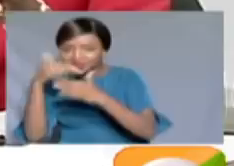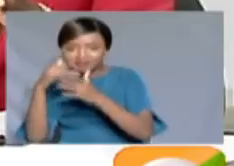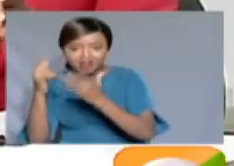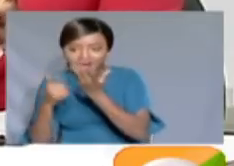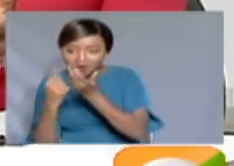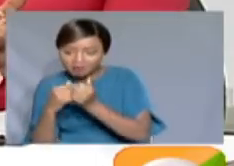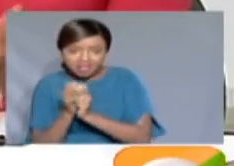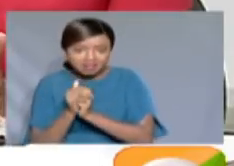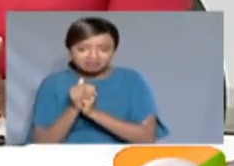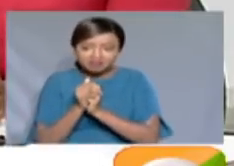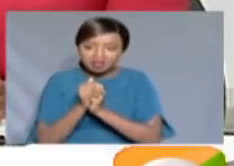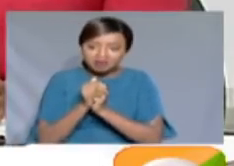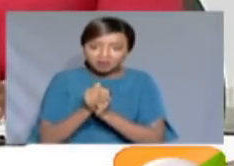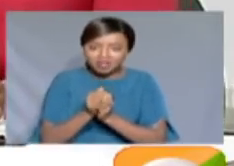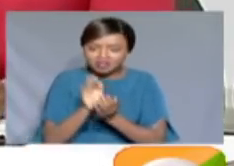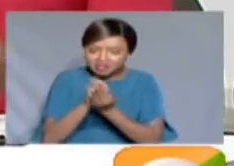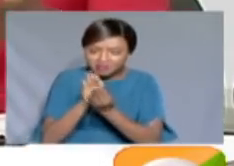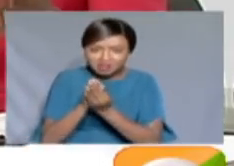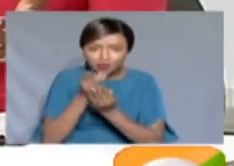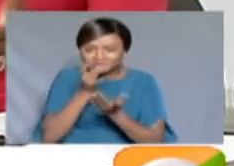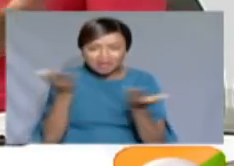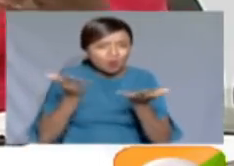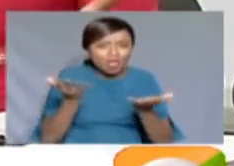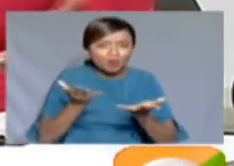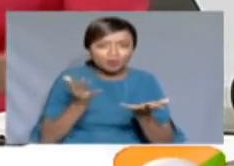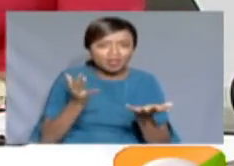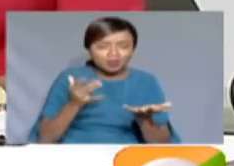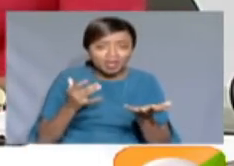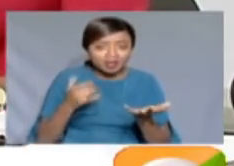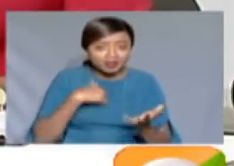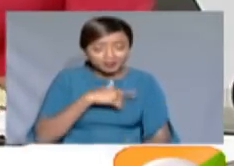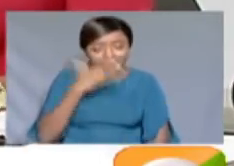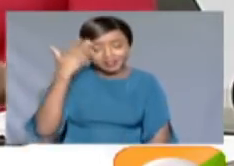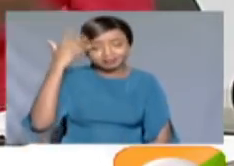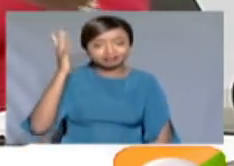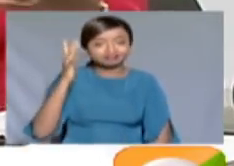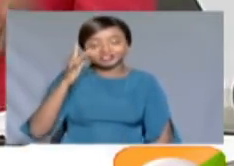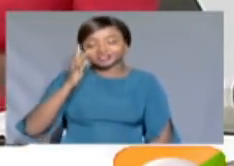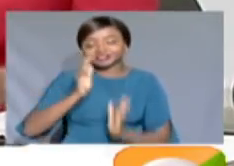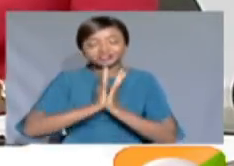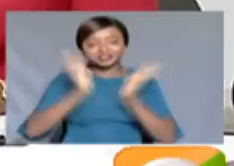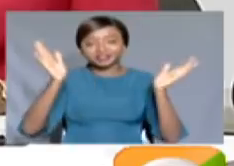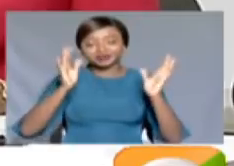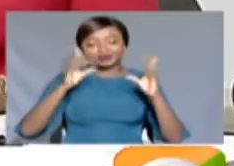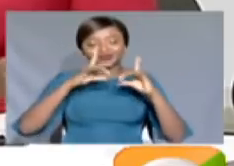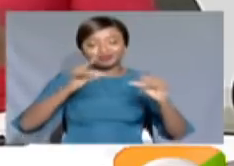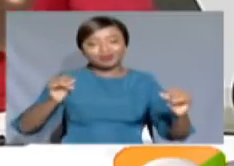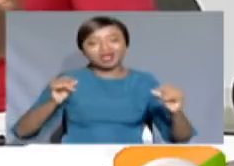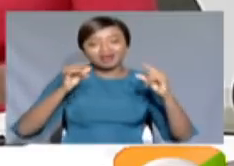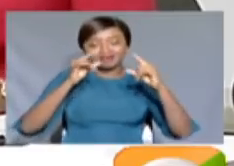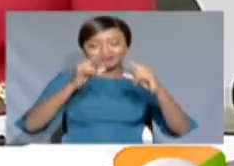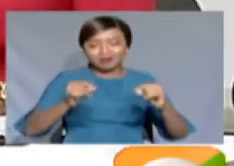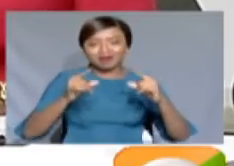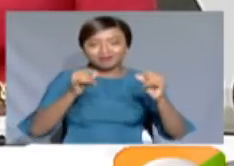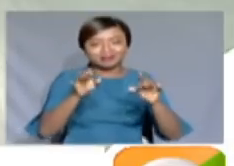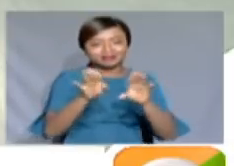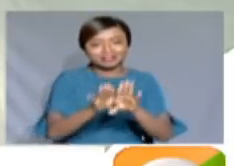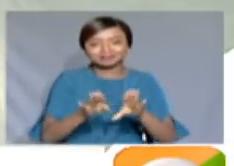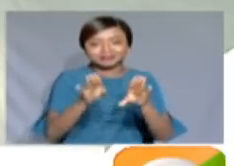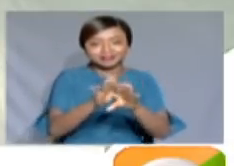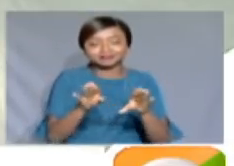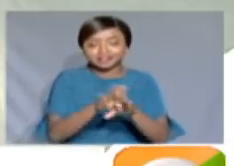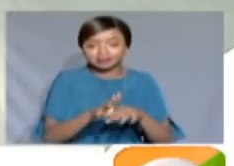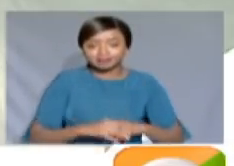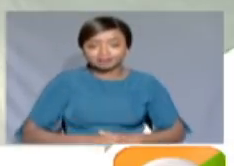water catchment have we done? It's generalities, and I'm afraid that it'll be the same, you know, during the next season.